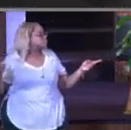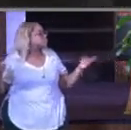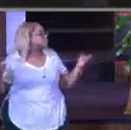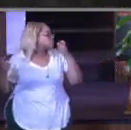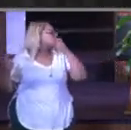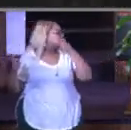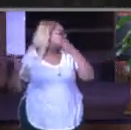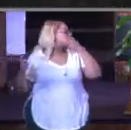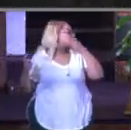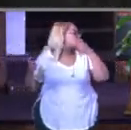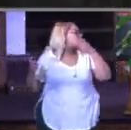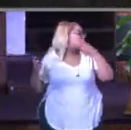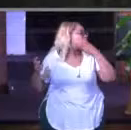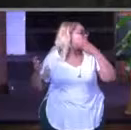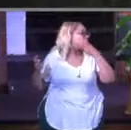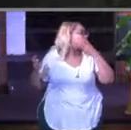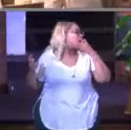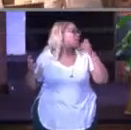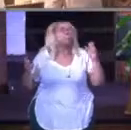my kind. He had my